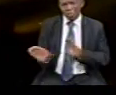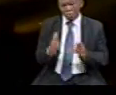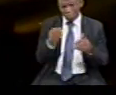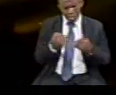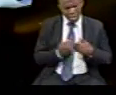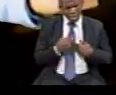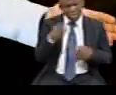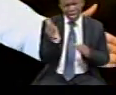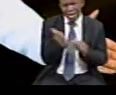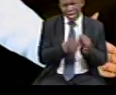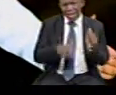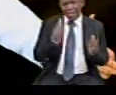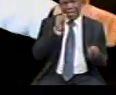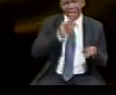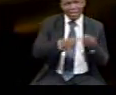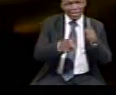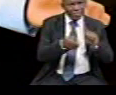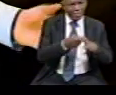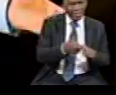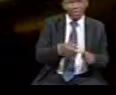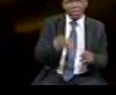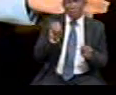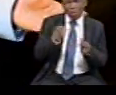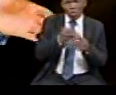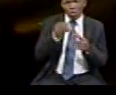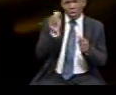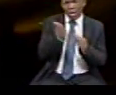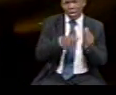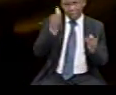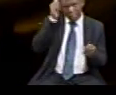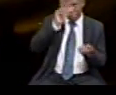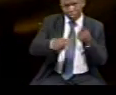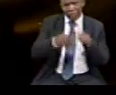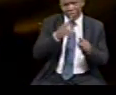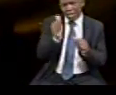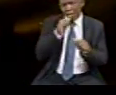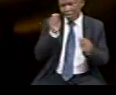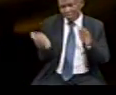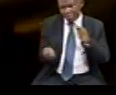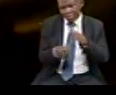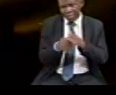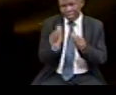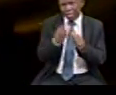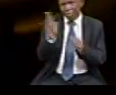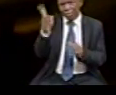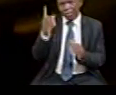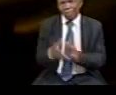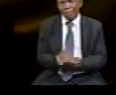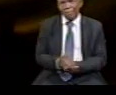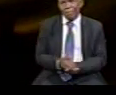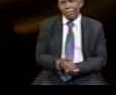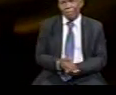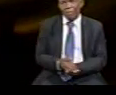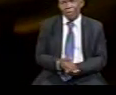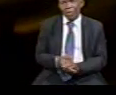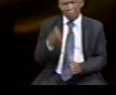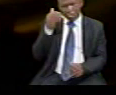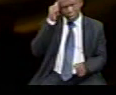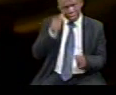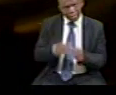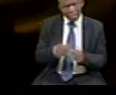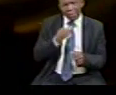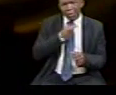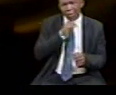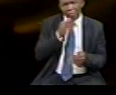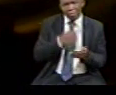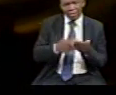now? Yet we say we are in church, we are believers, we are born again. The unrighteous shall not enter into the kingdom